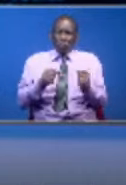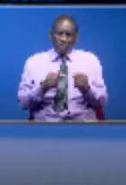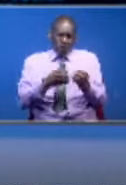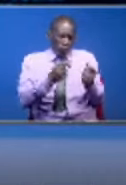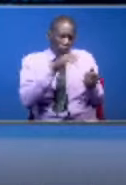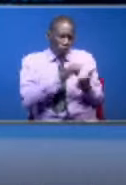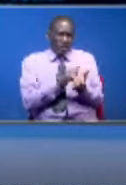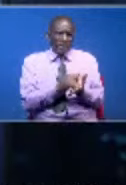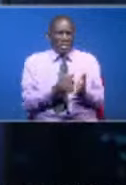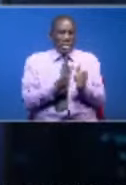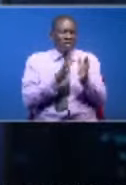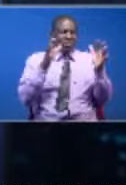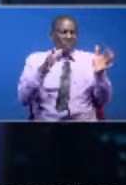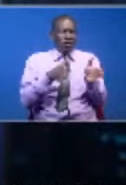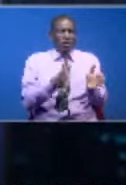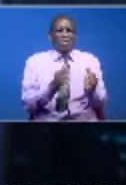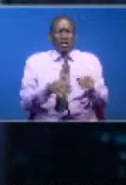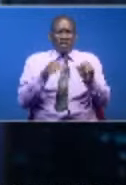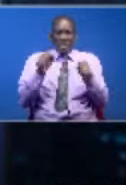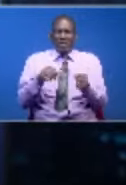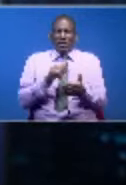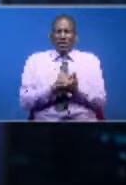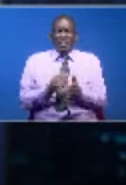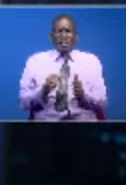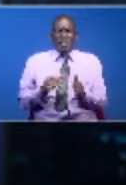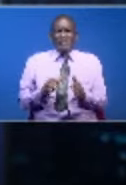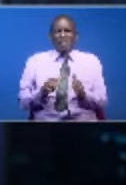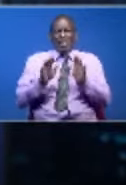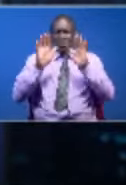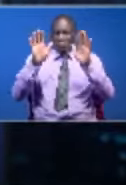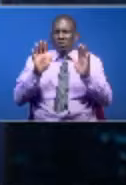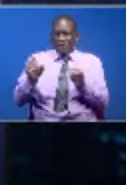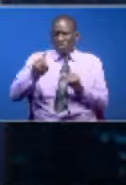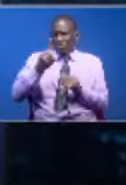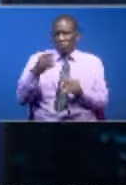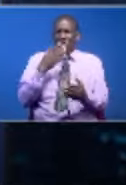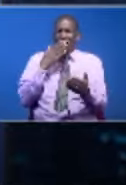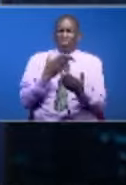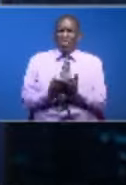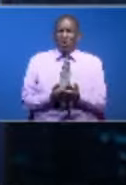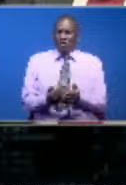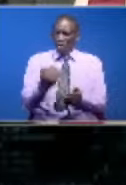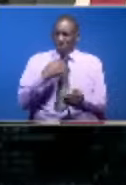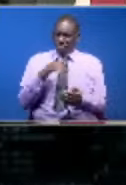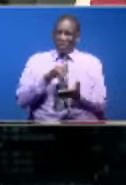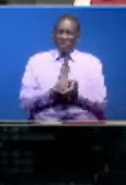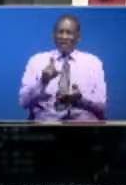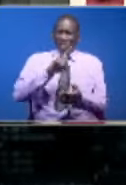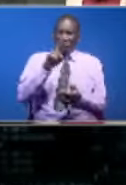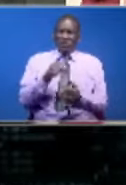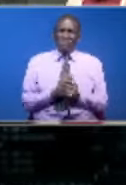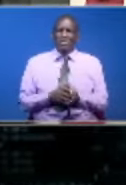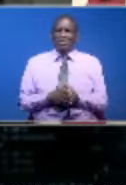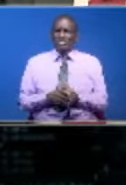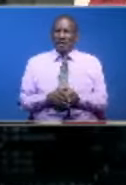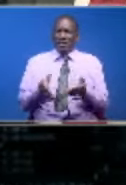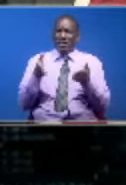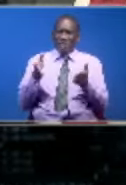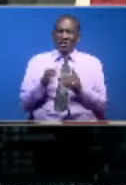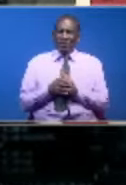that context? Right. Yeah, that's a very multifaceted question. So thank you for asking me that.